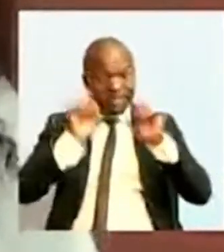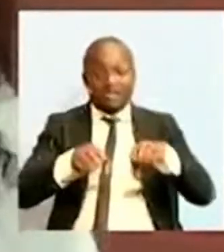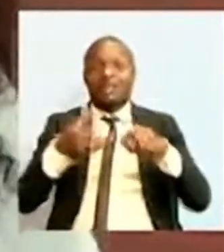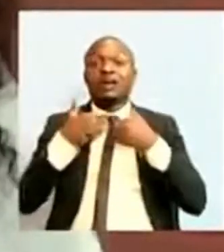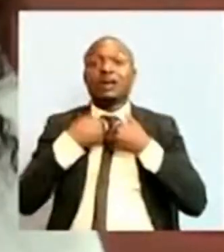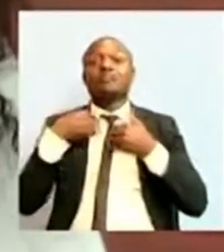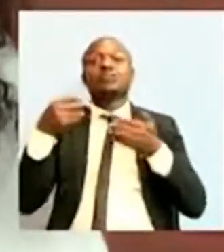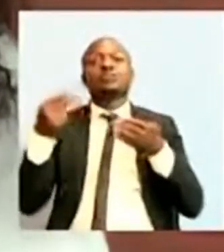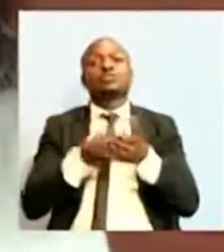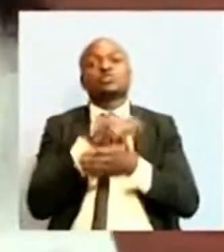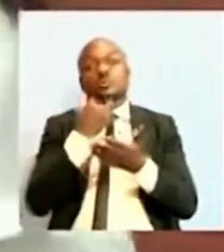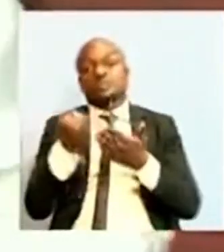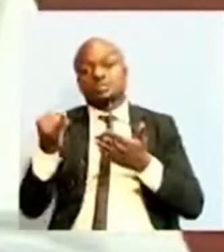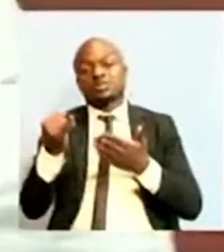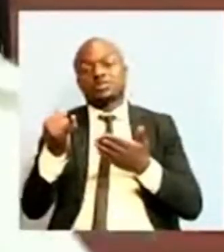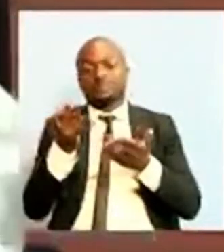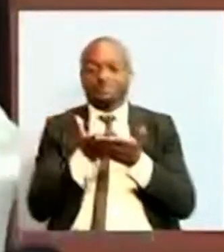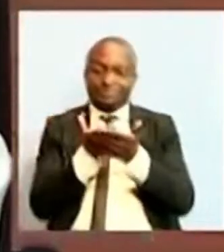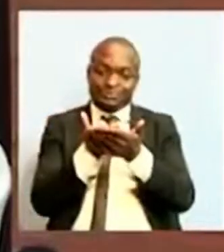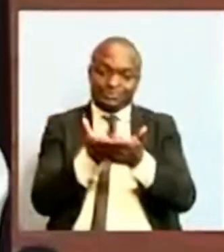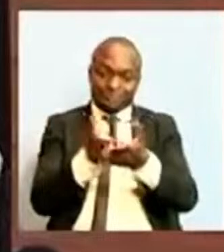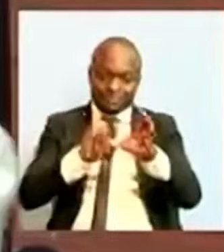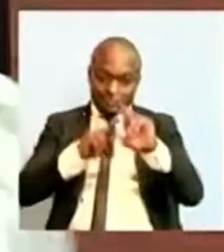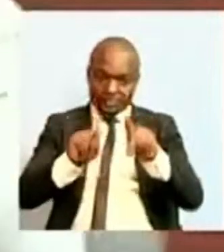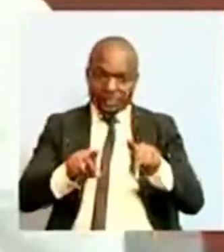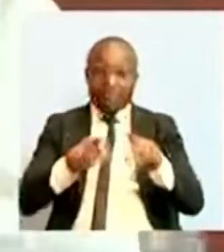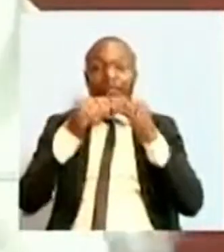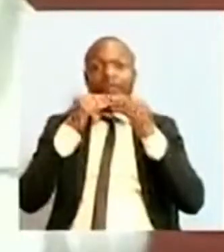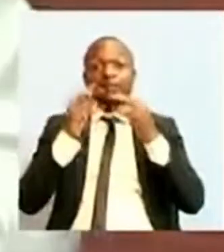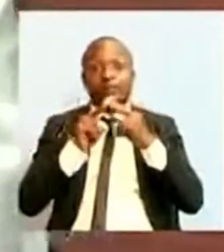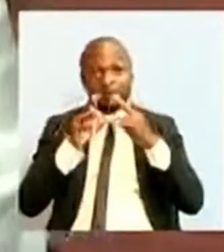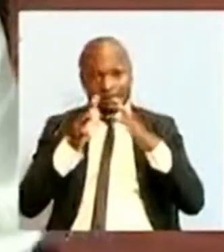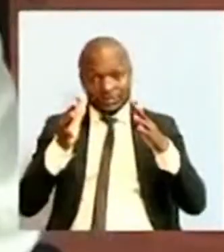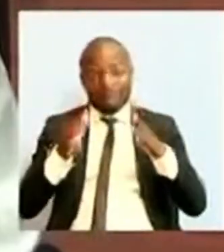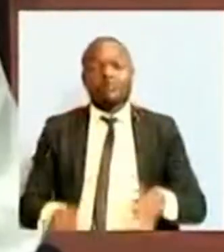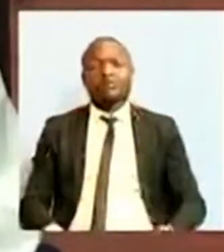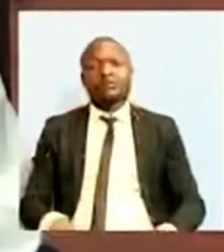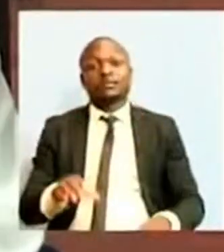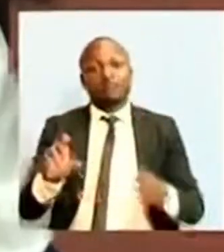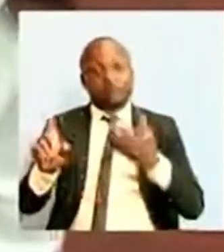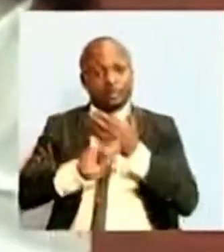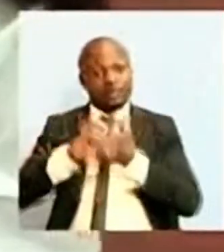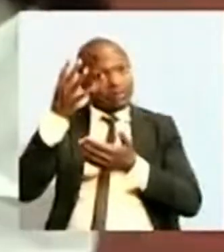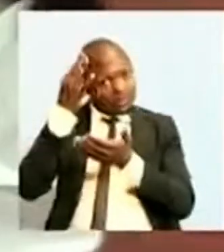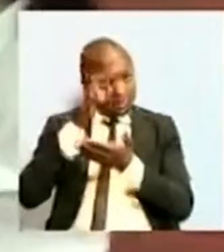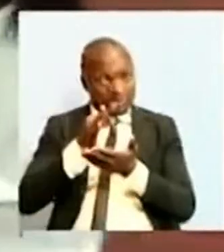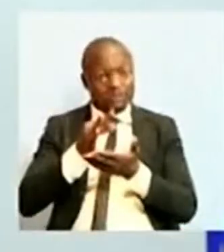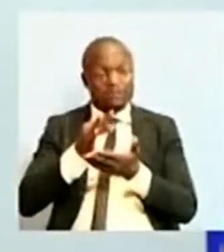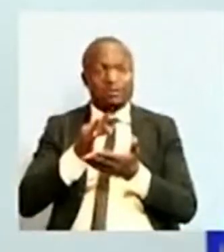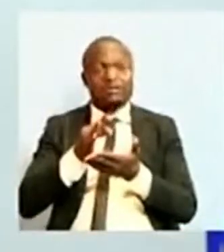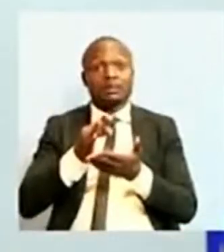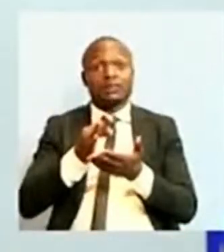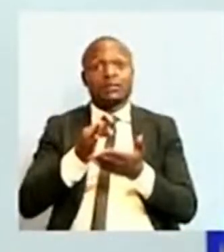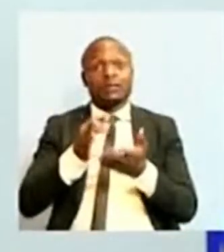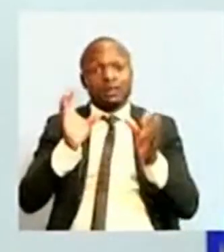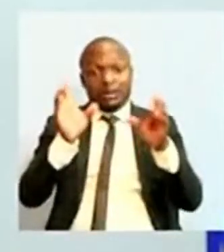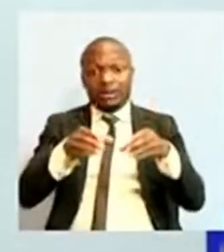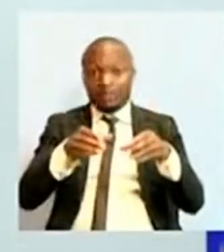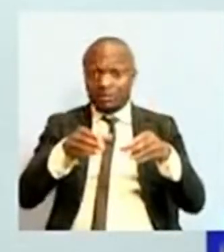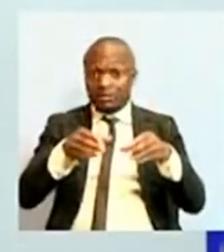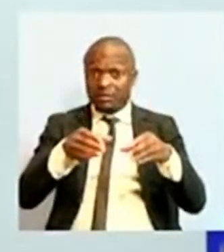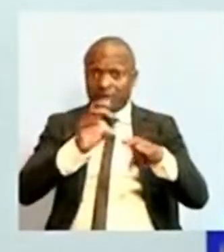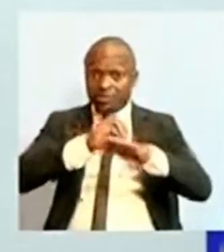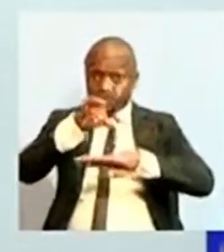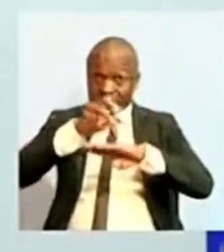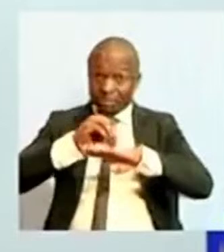new issues on the table? I submit, Chair. Thank you so much. Town Clerk, this council given, are